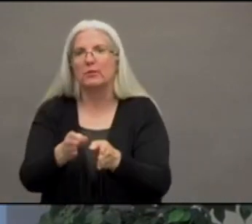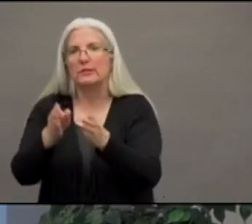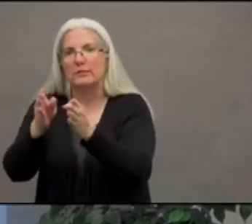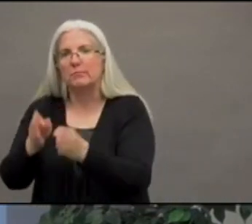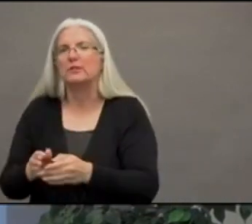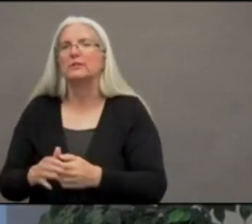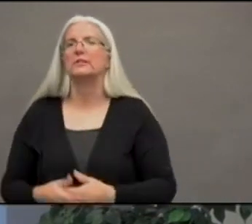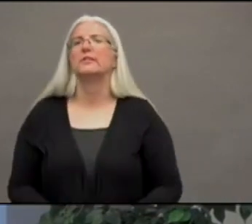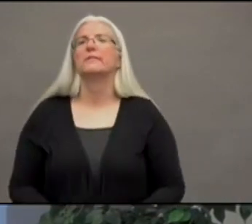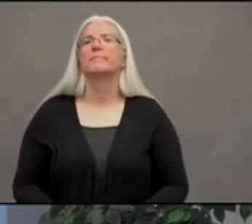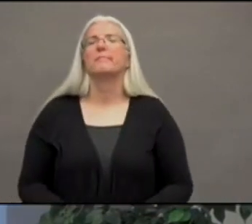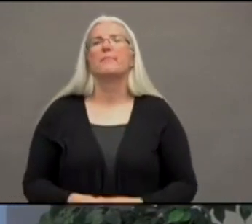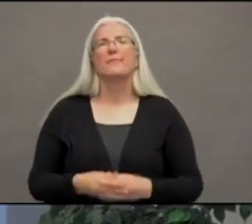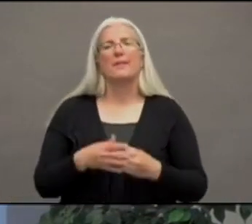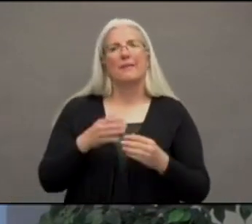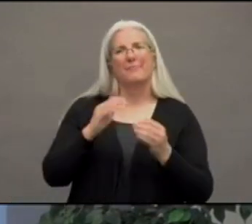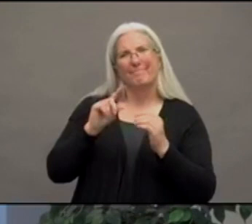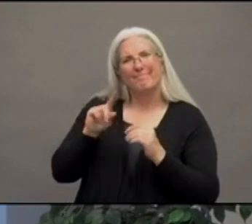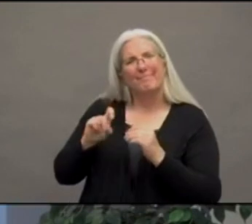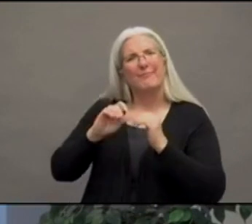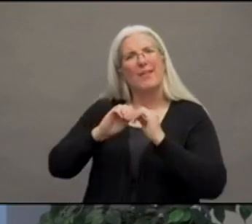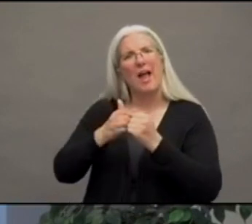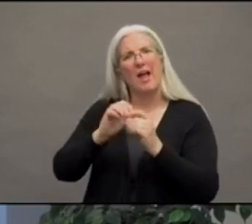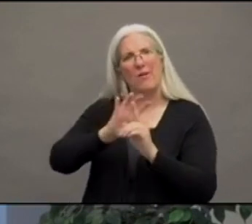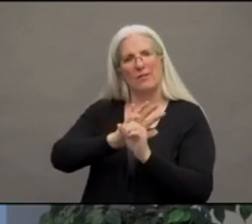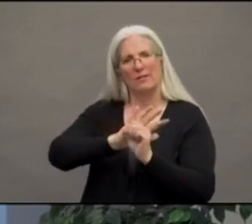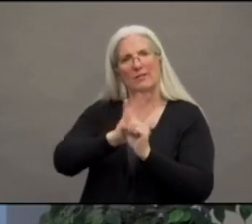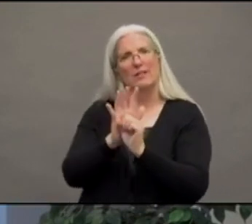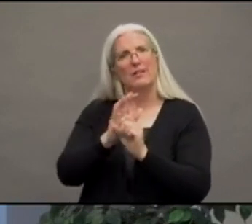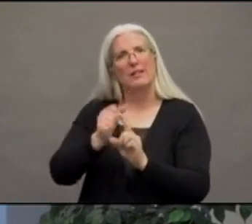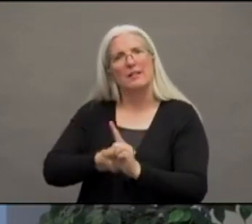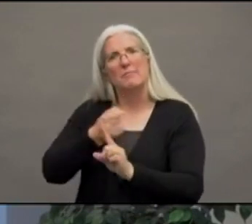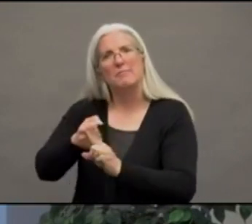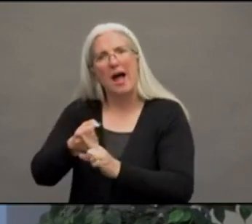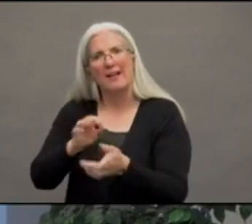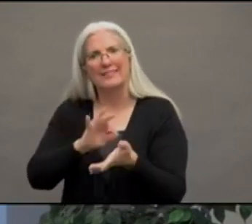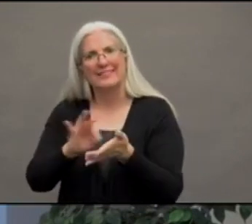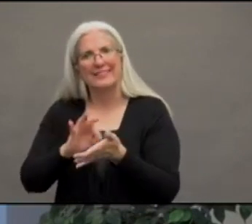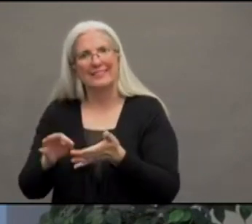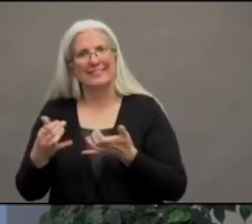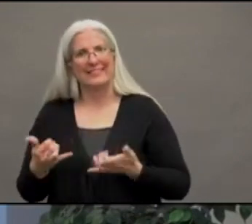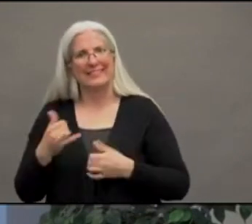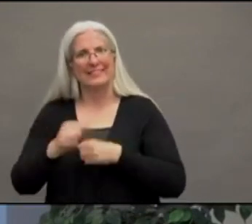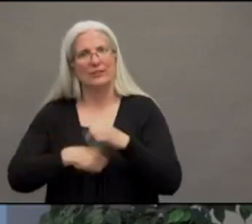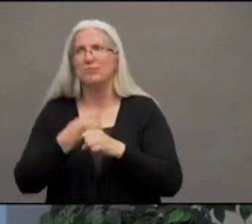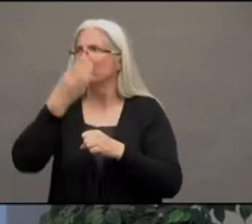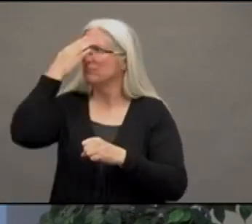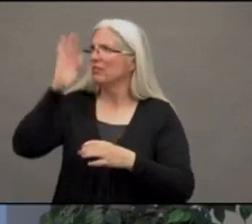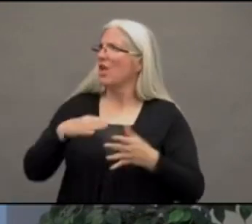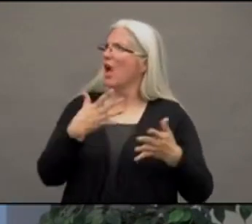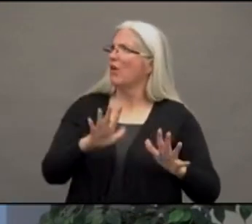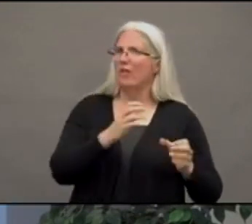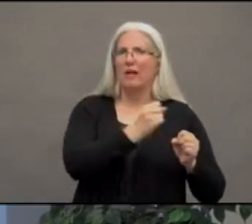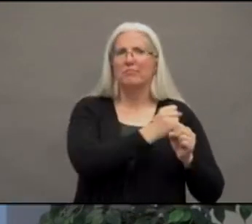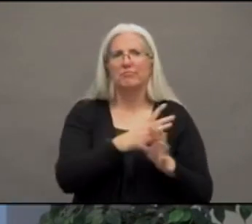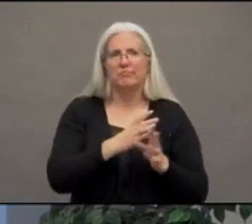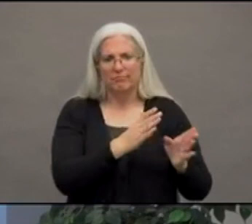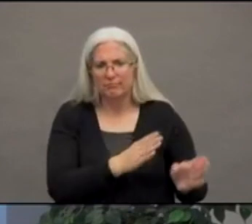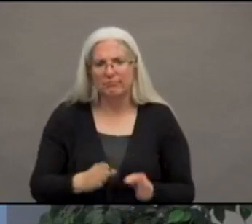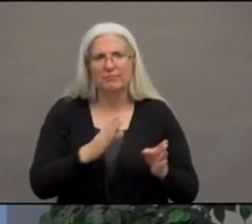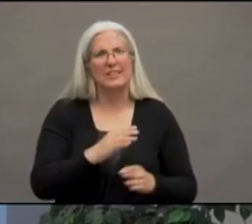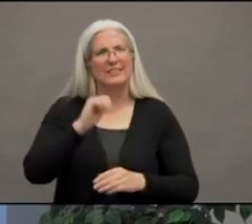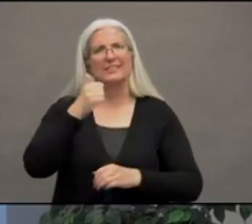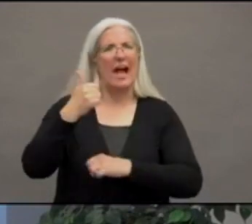COVID-19 impact the census this year? Because you've been preparing for this for a very long time. Something like this takes so much preparation, at least a